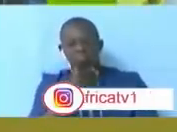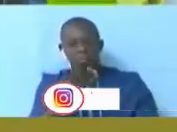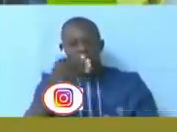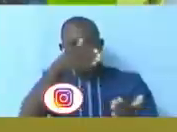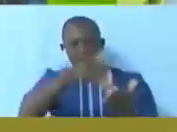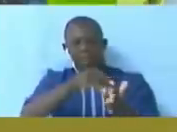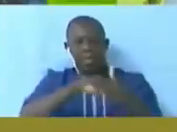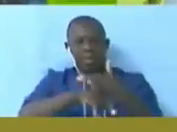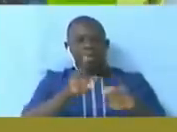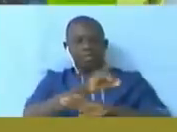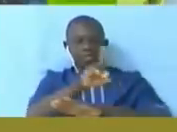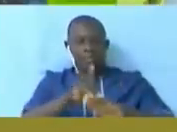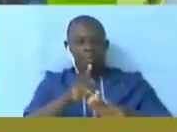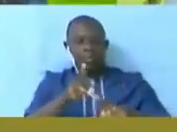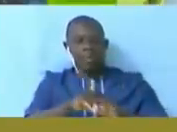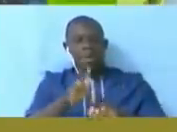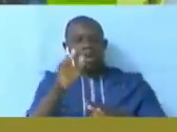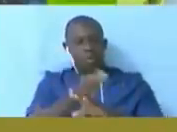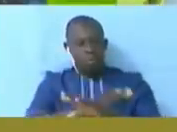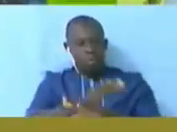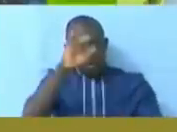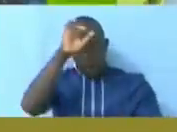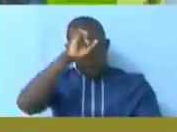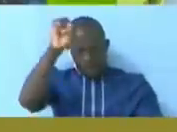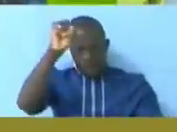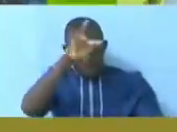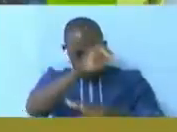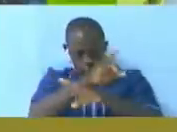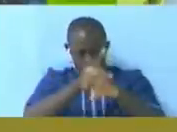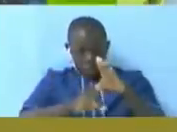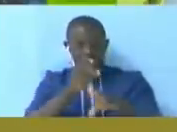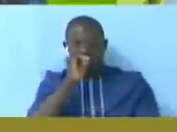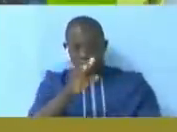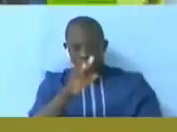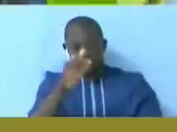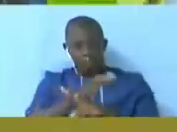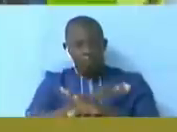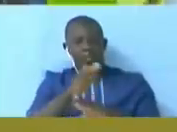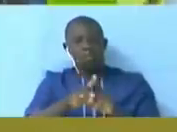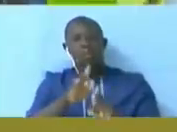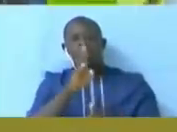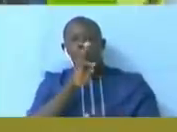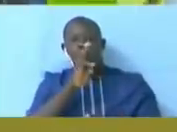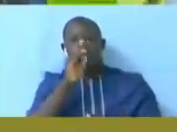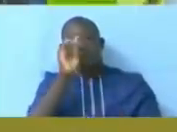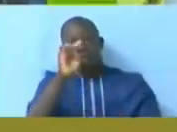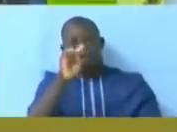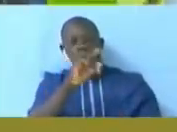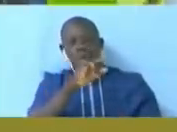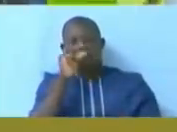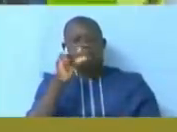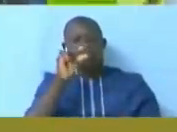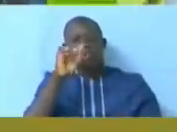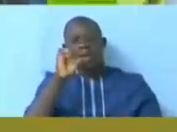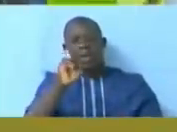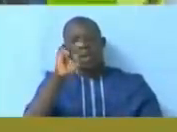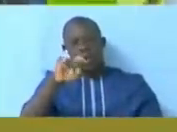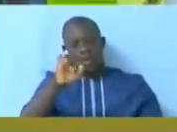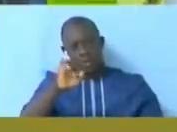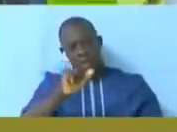perception of the president was that it was Jesus. President Muta wala nyende ko komi Jesus le kata moti. Who leaked